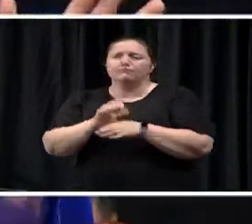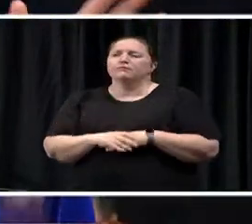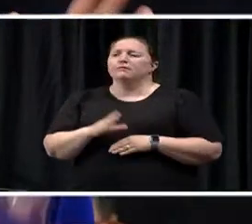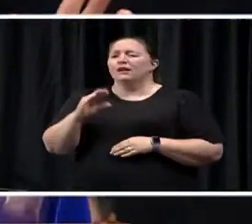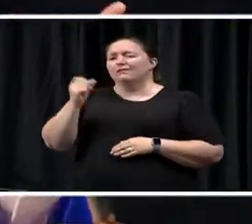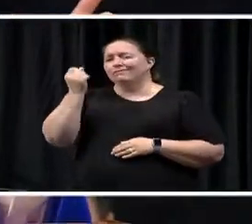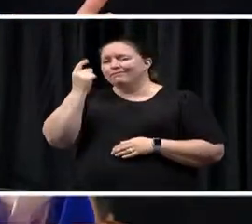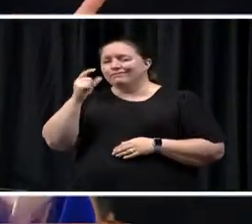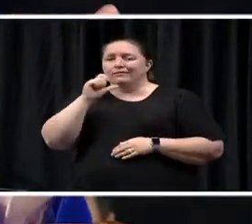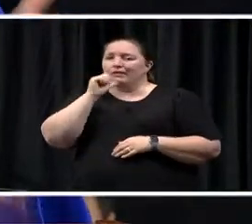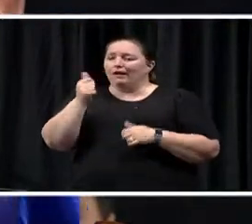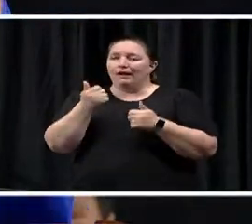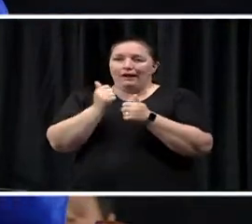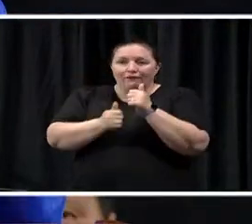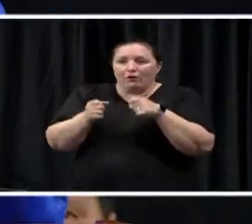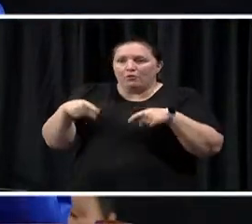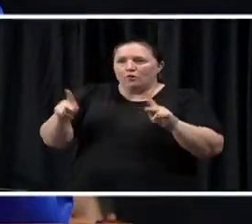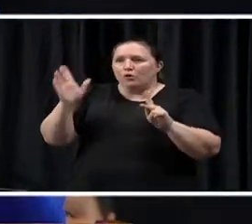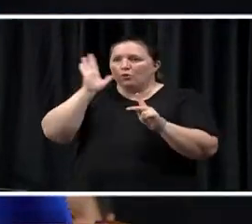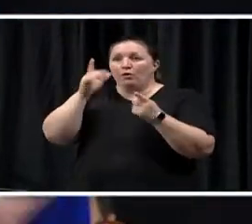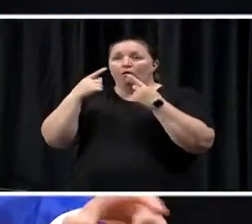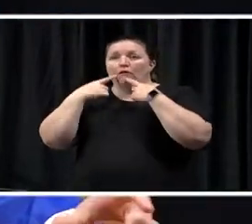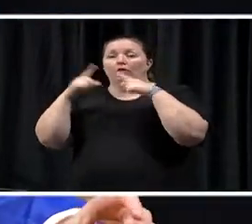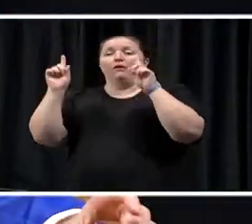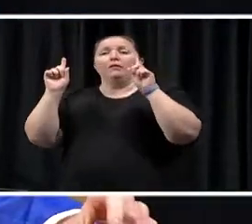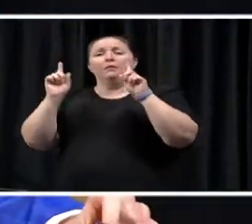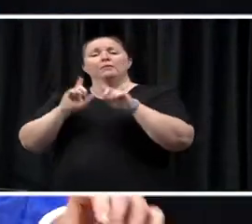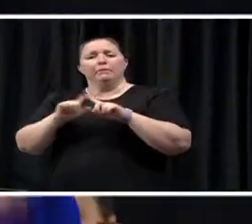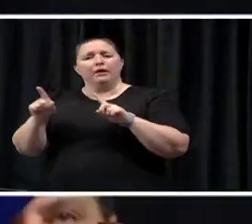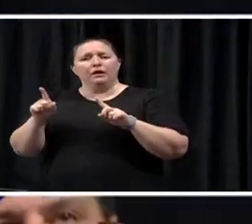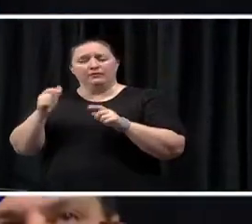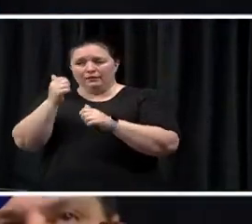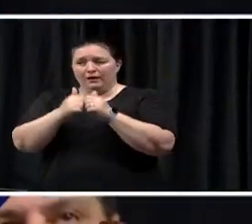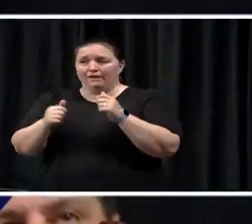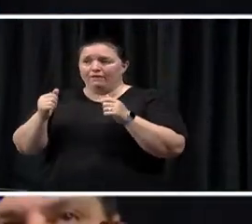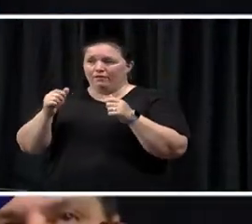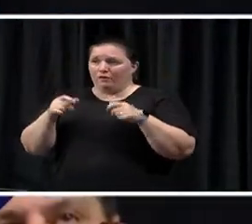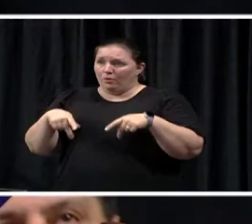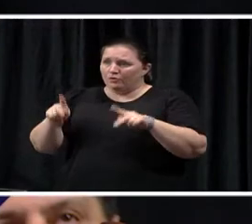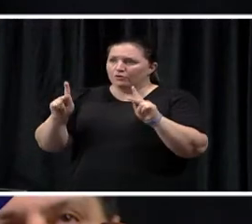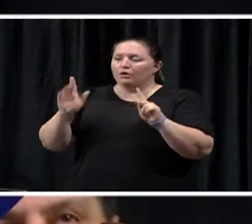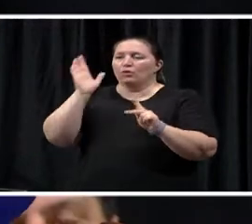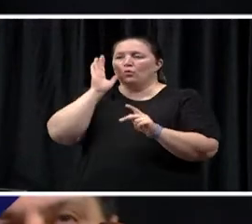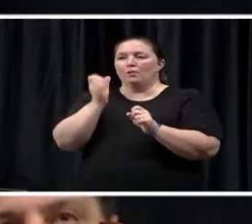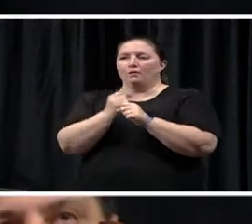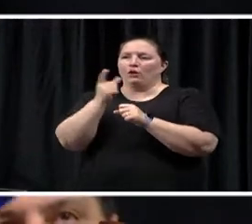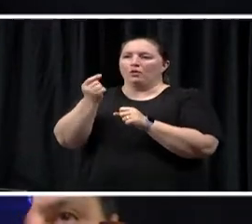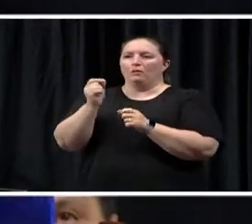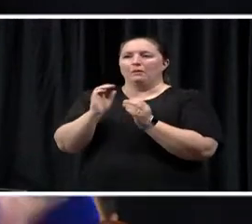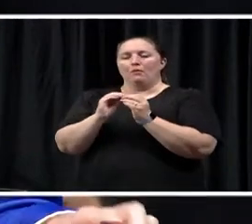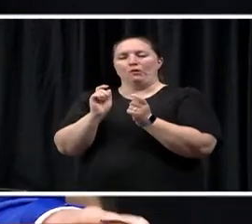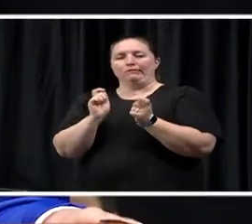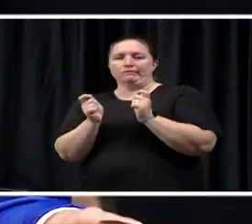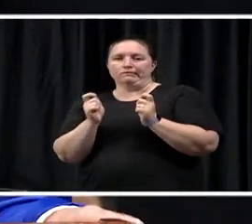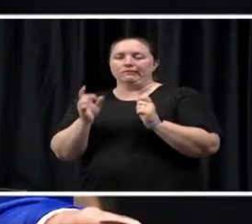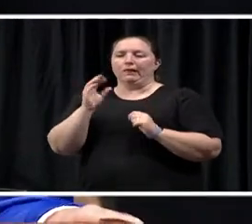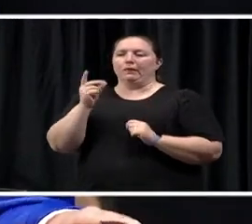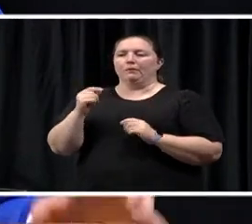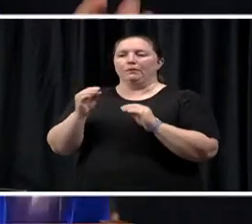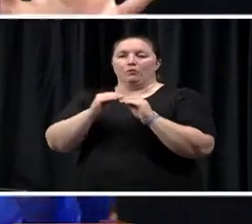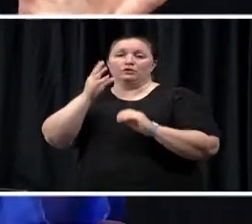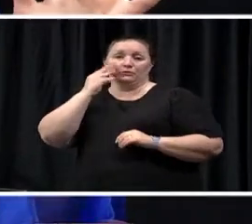every single one is going to work out, but every opportunity will make you a tad more refined and a tad more